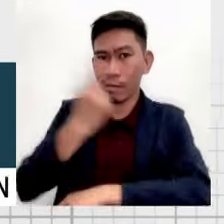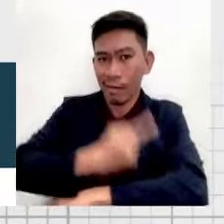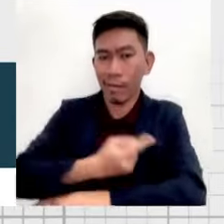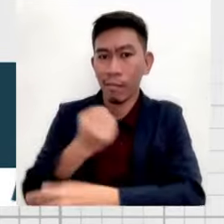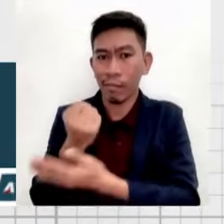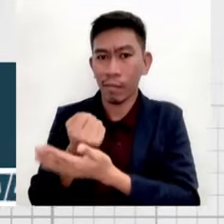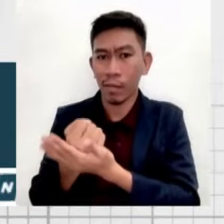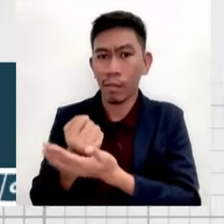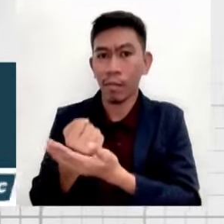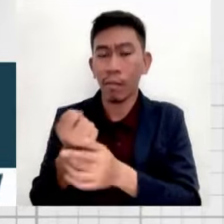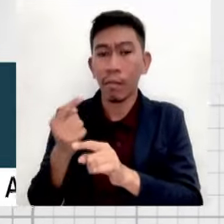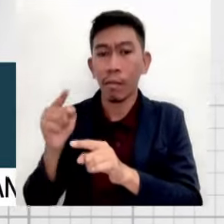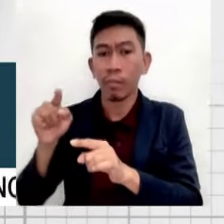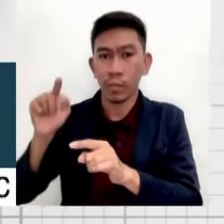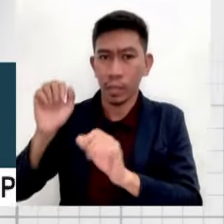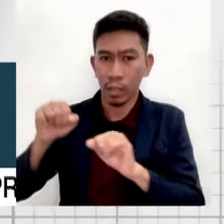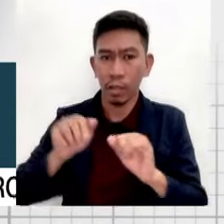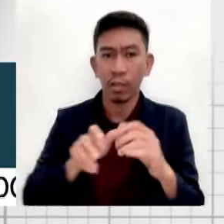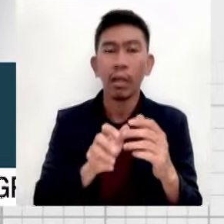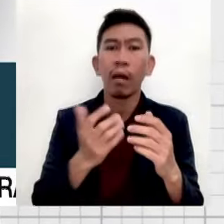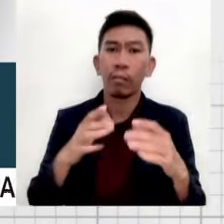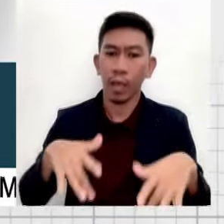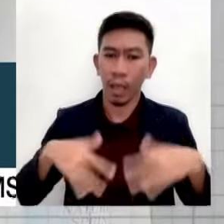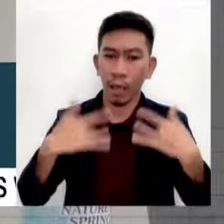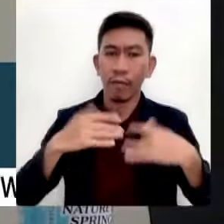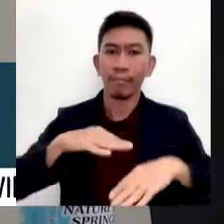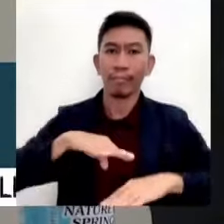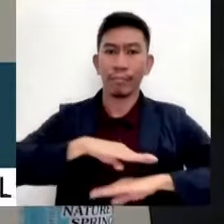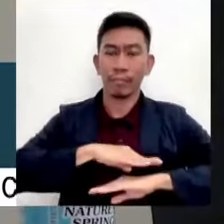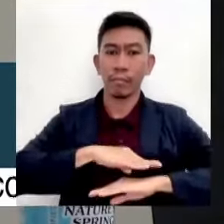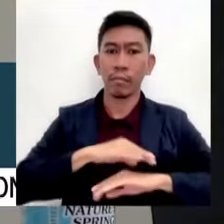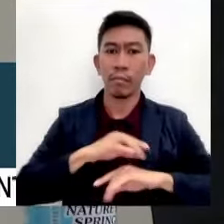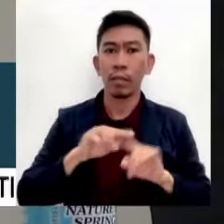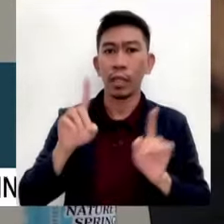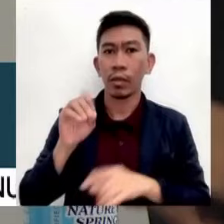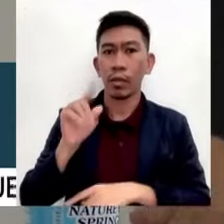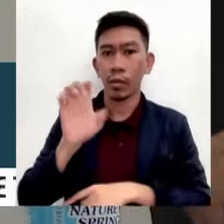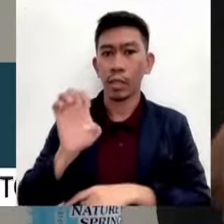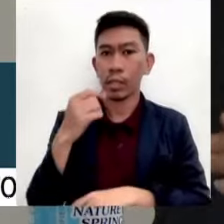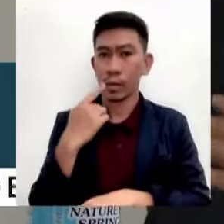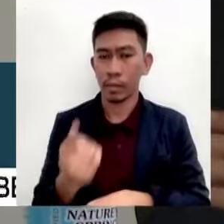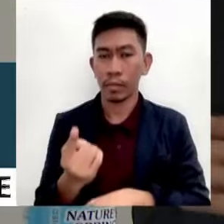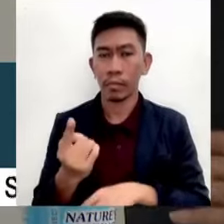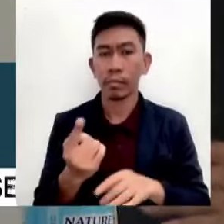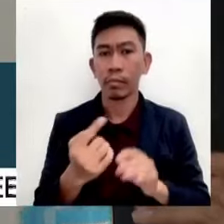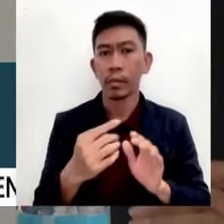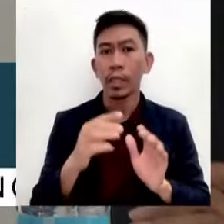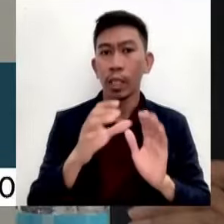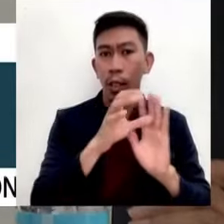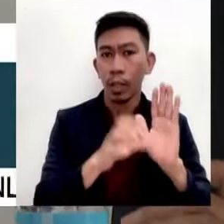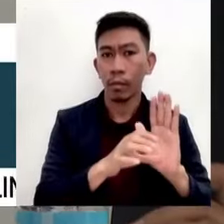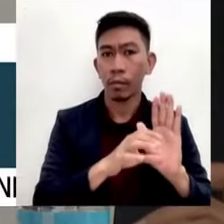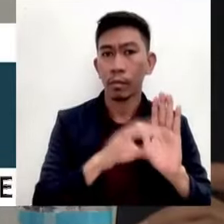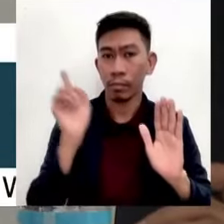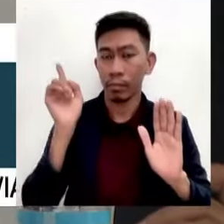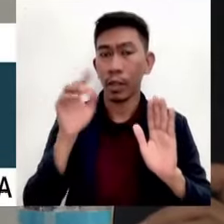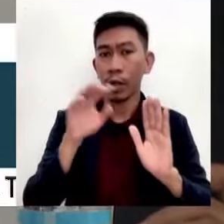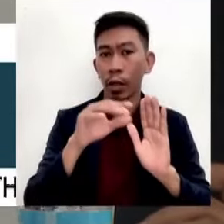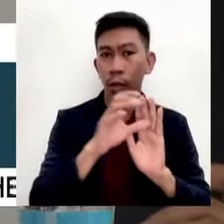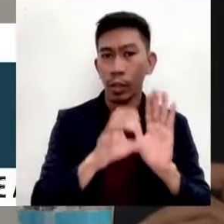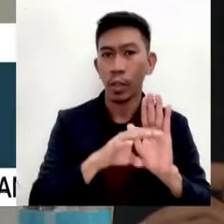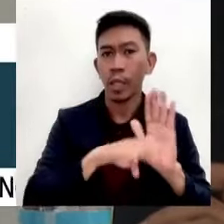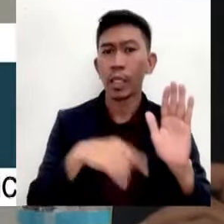and live decently. But Dole has this to say. Sa Constitution naman, sinasabi yung living wage din, eh, di ba? Pero sinasabi